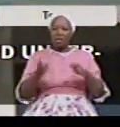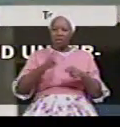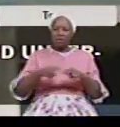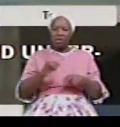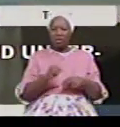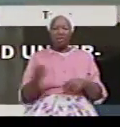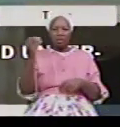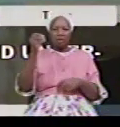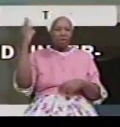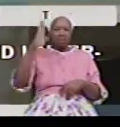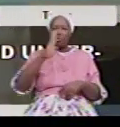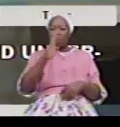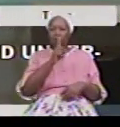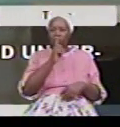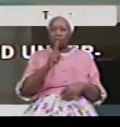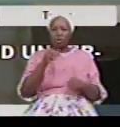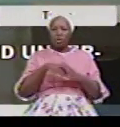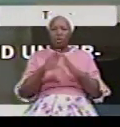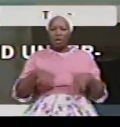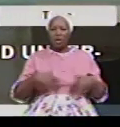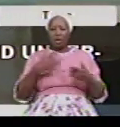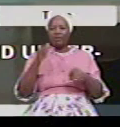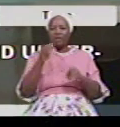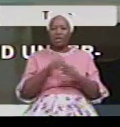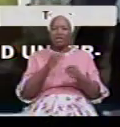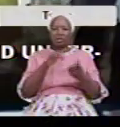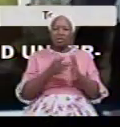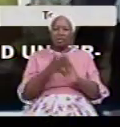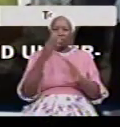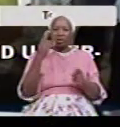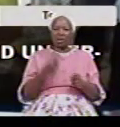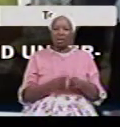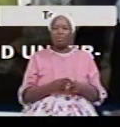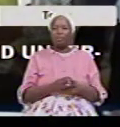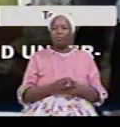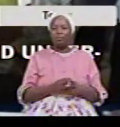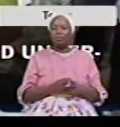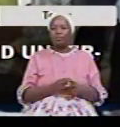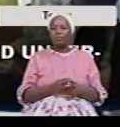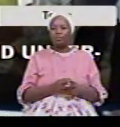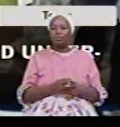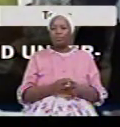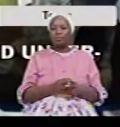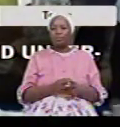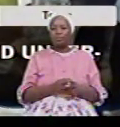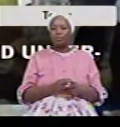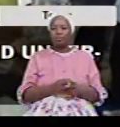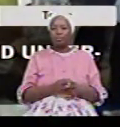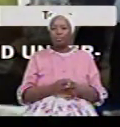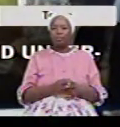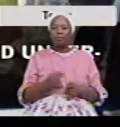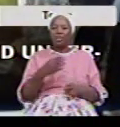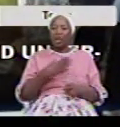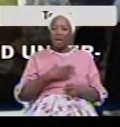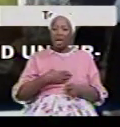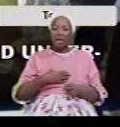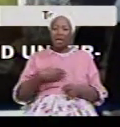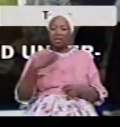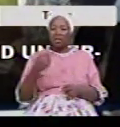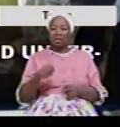a reality in your life in Jesus' name. And the untold